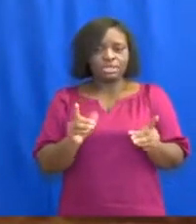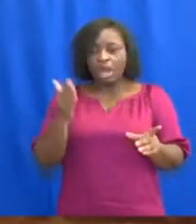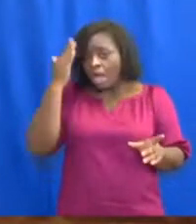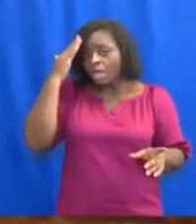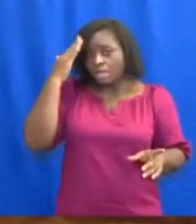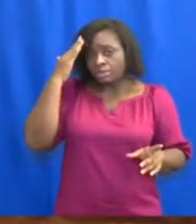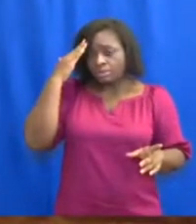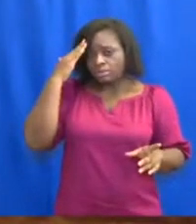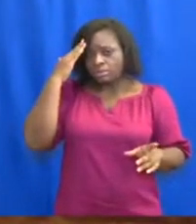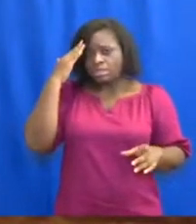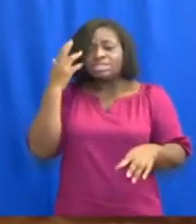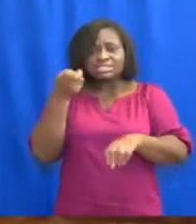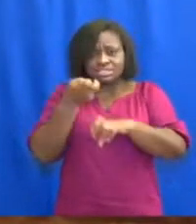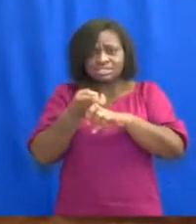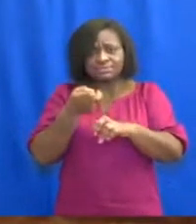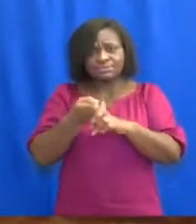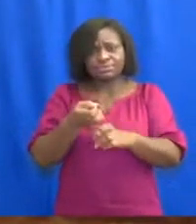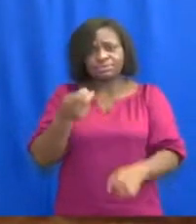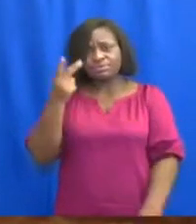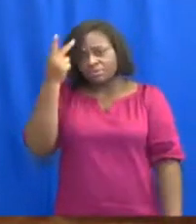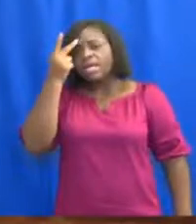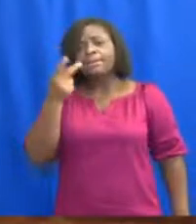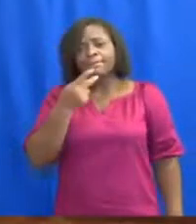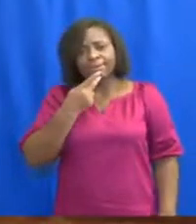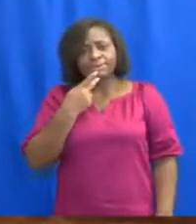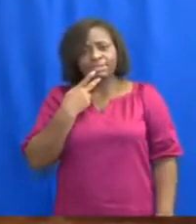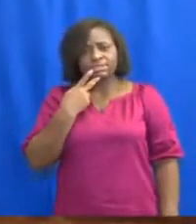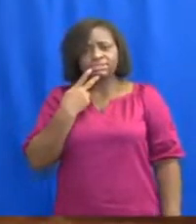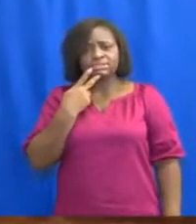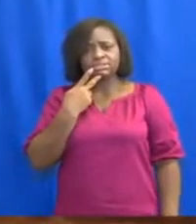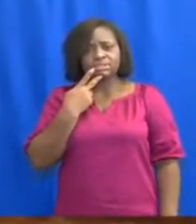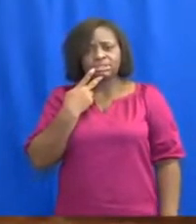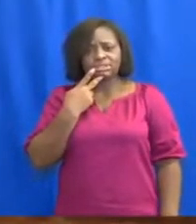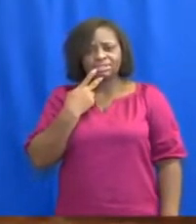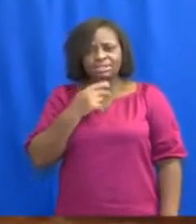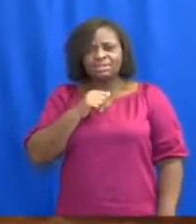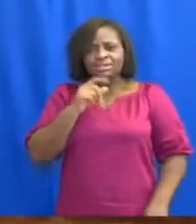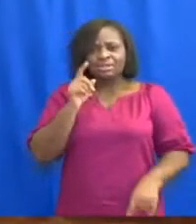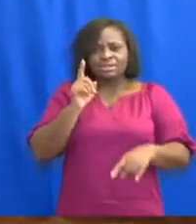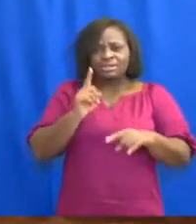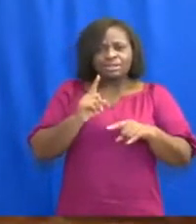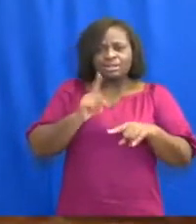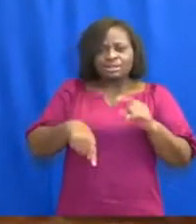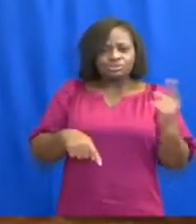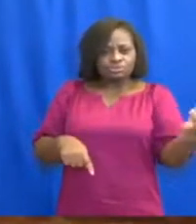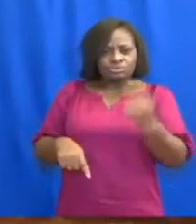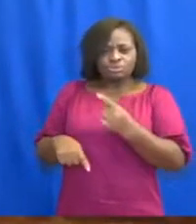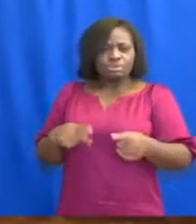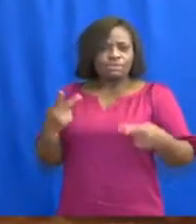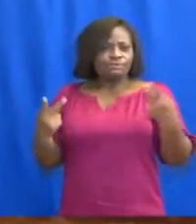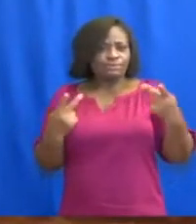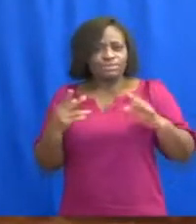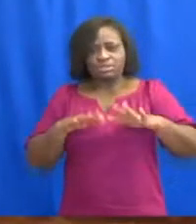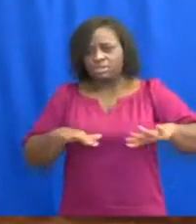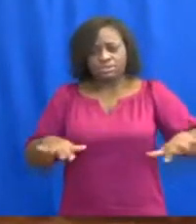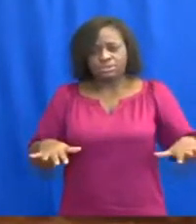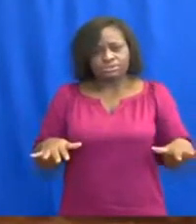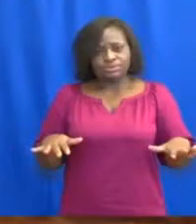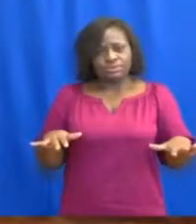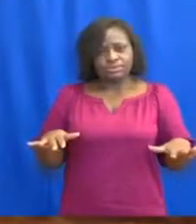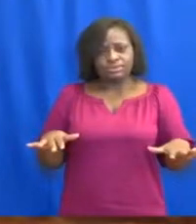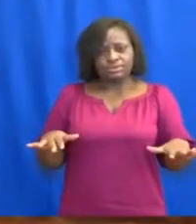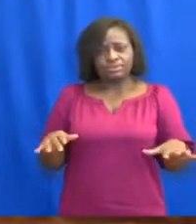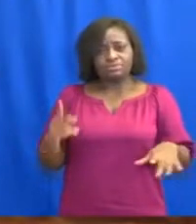Milake ibawa ka ha follow ake amenye ameasra amebiye.